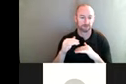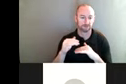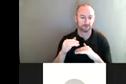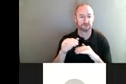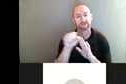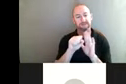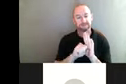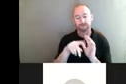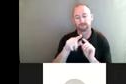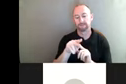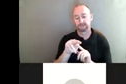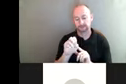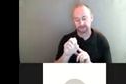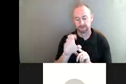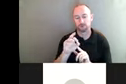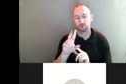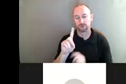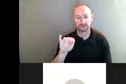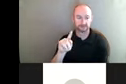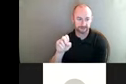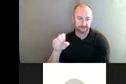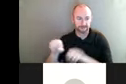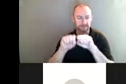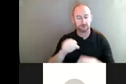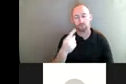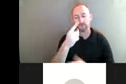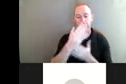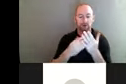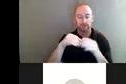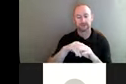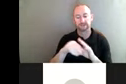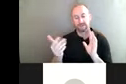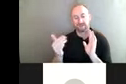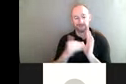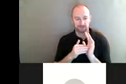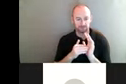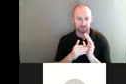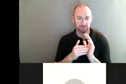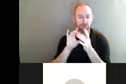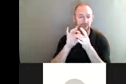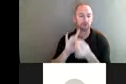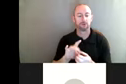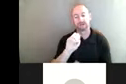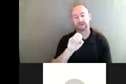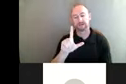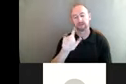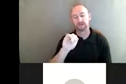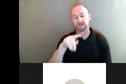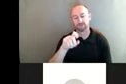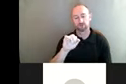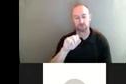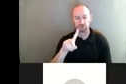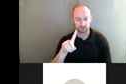plan coordinate system was this one part in 10,000 relative to the ellipsoid and projection plane. Well,